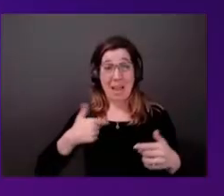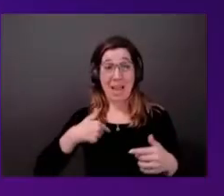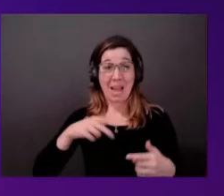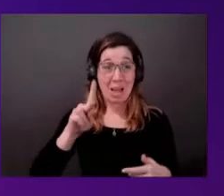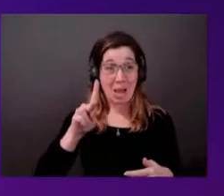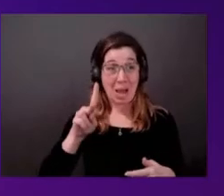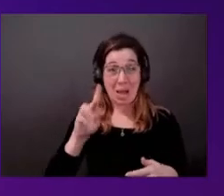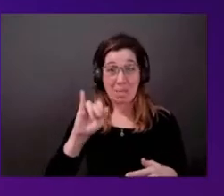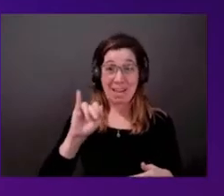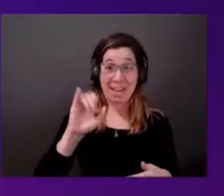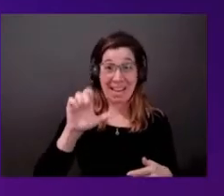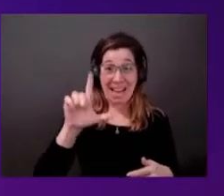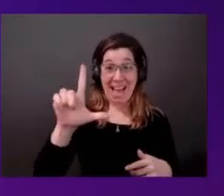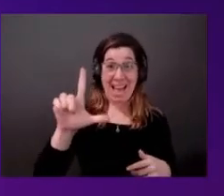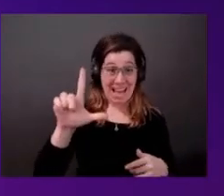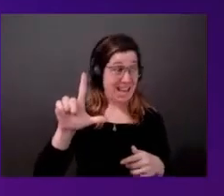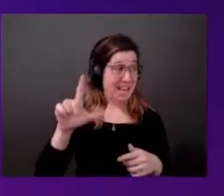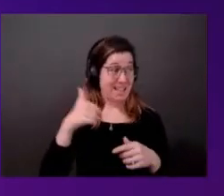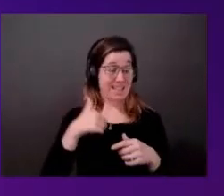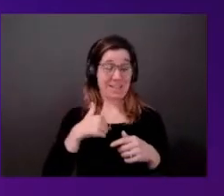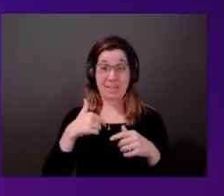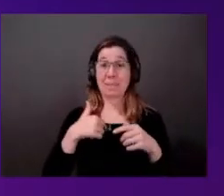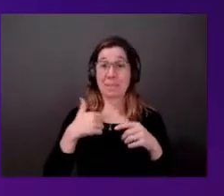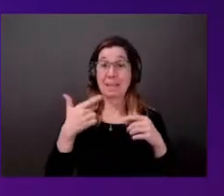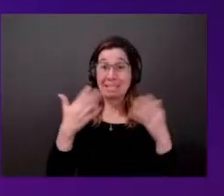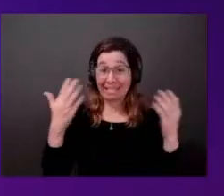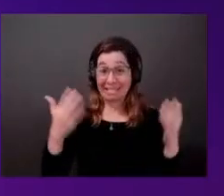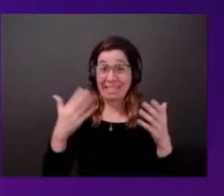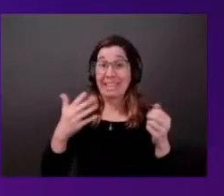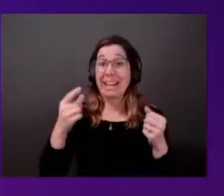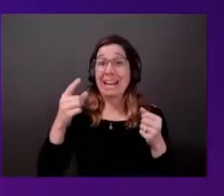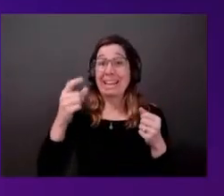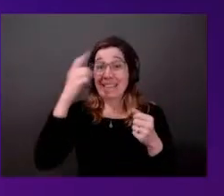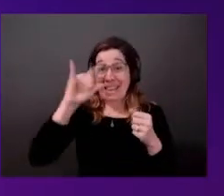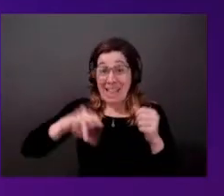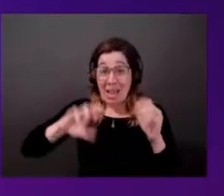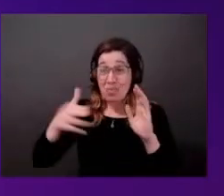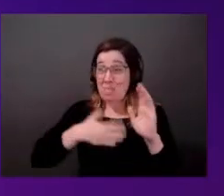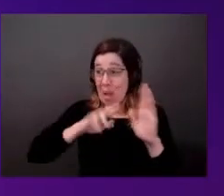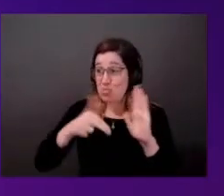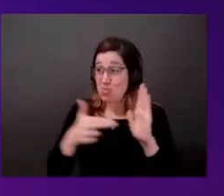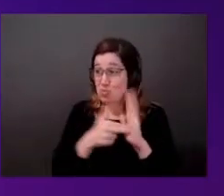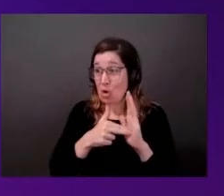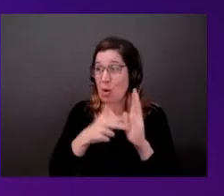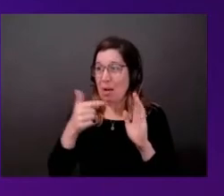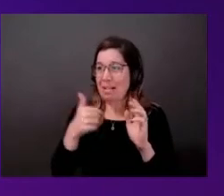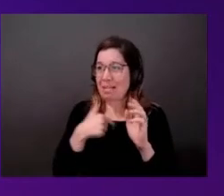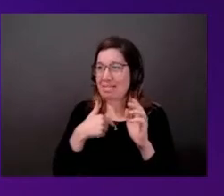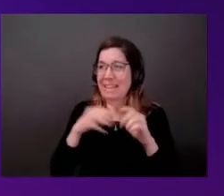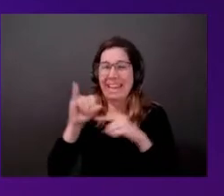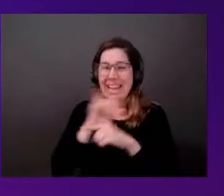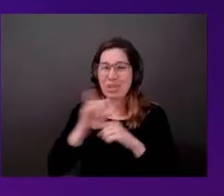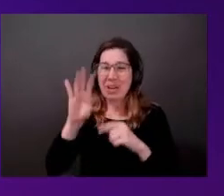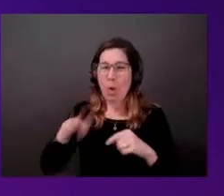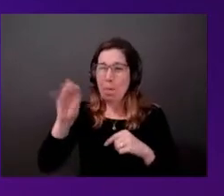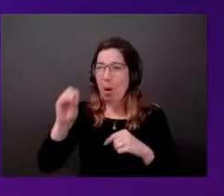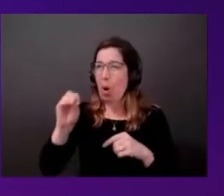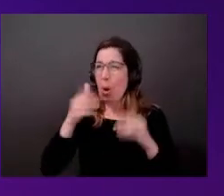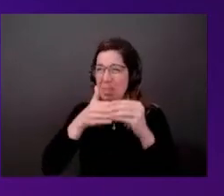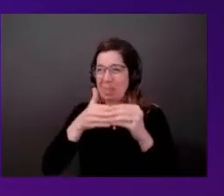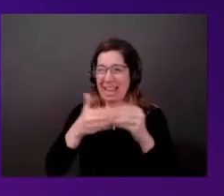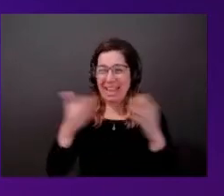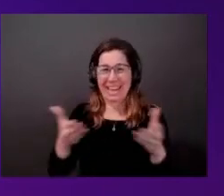And in that role, I look out to the future and understand what technologies our factories need to adopt